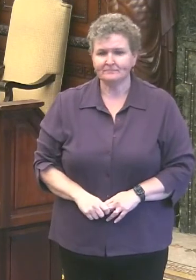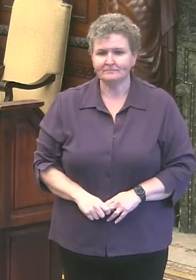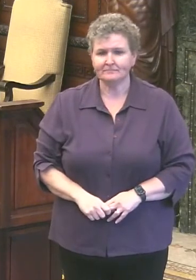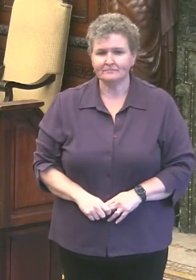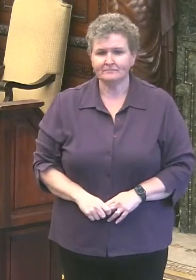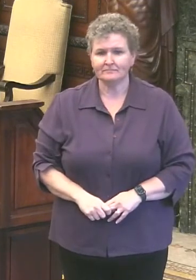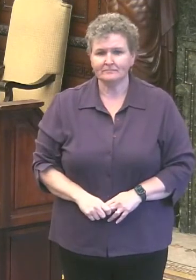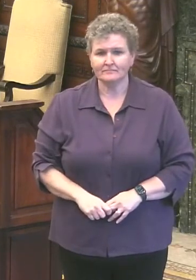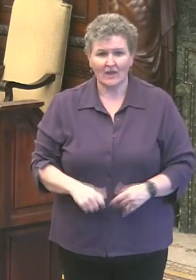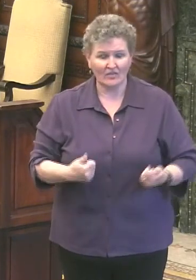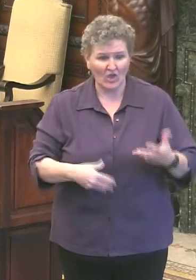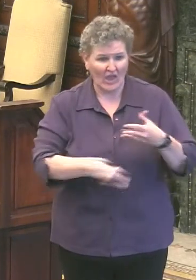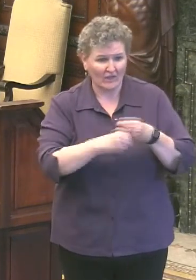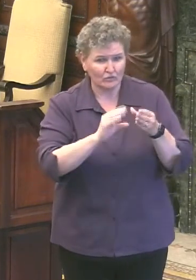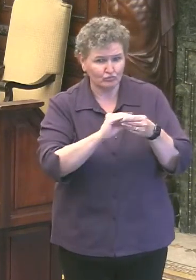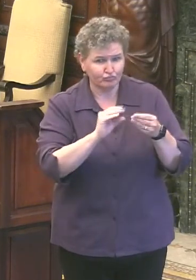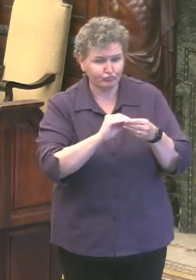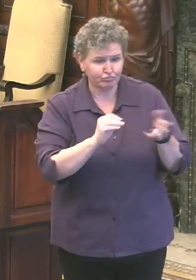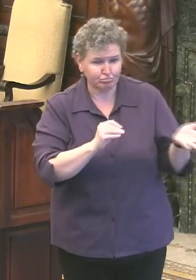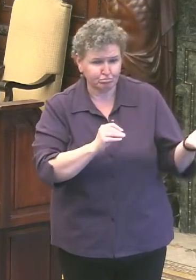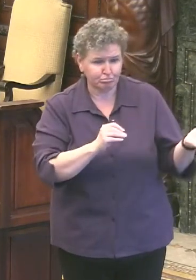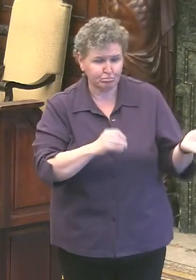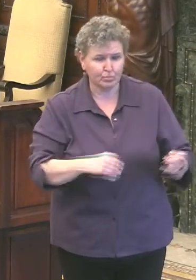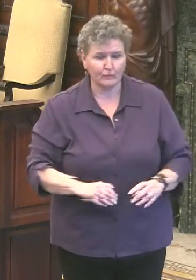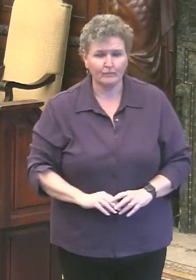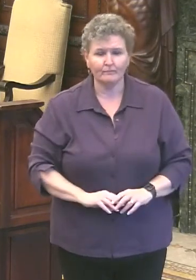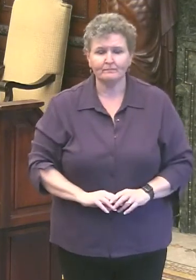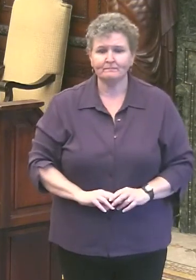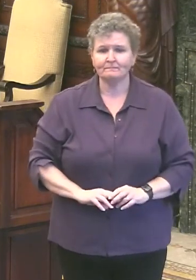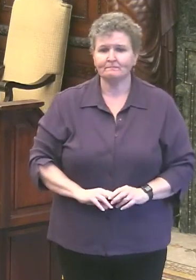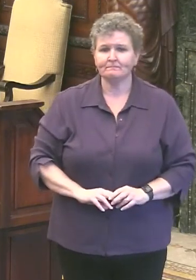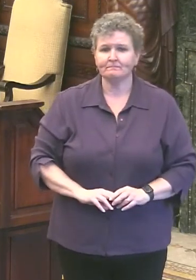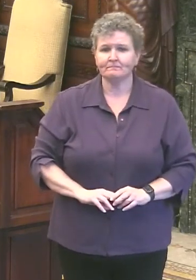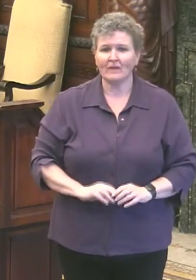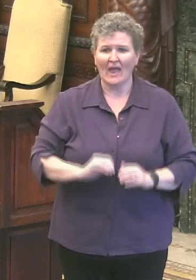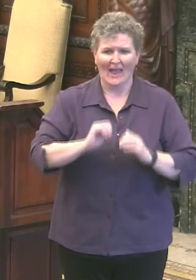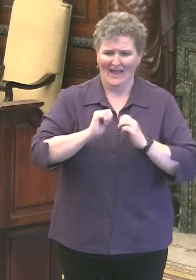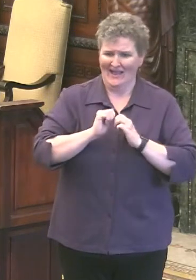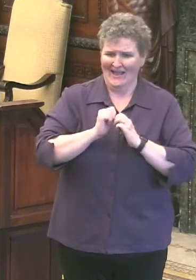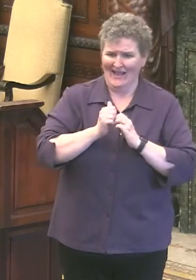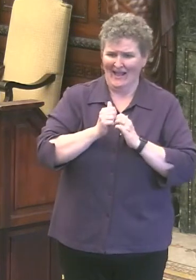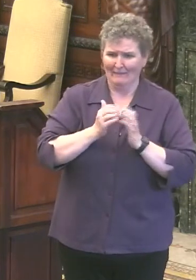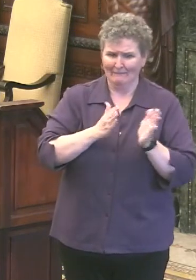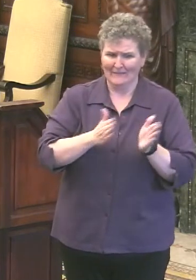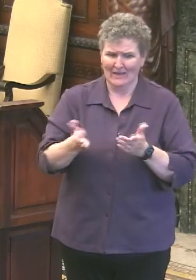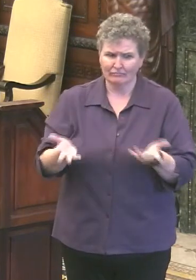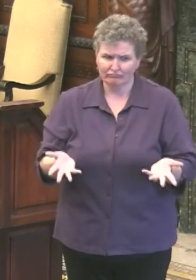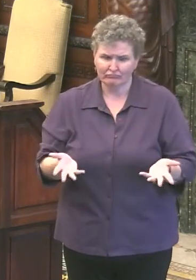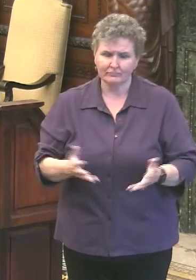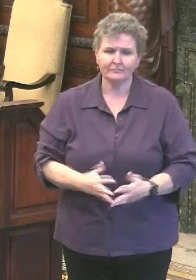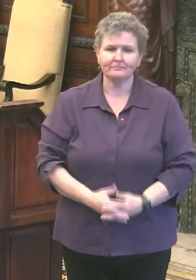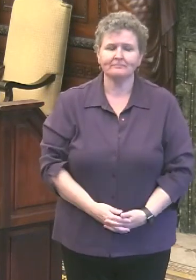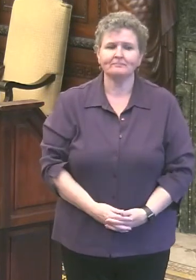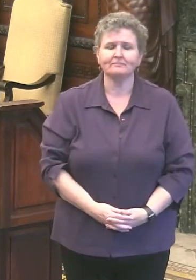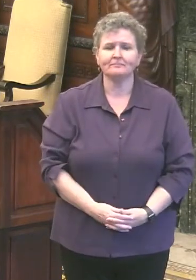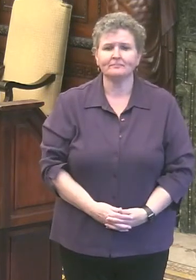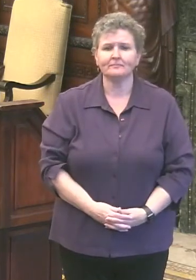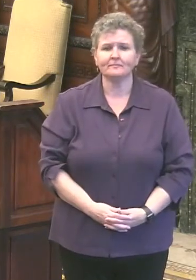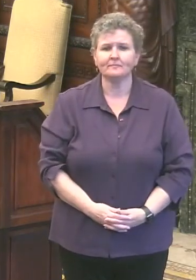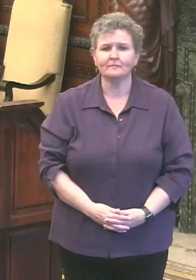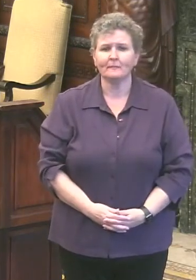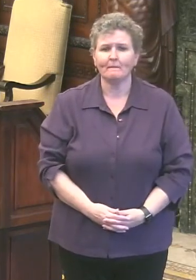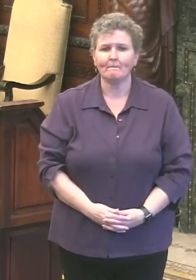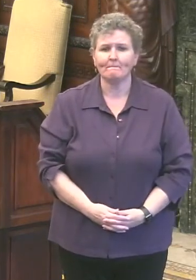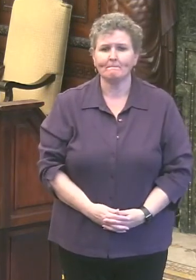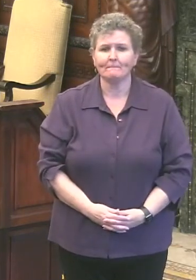the school side? Yes. Can you talk a little bit more about how you would do that? Yeah, Hannah, I mean, I think that this is a very important issue